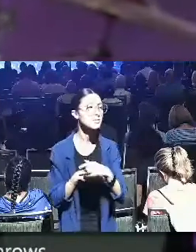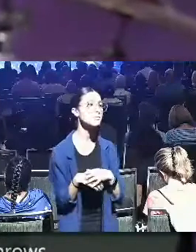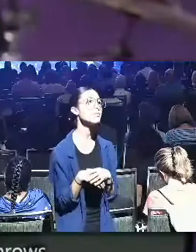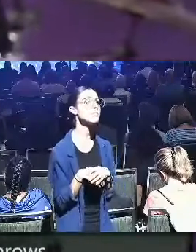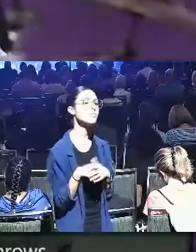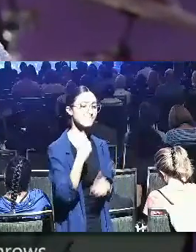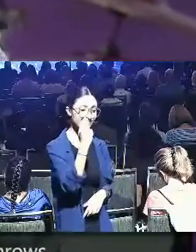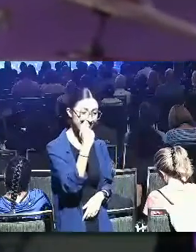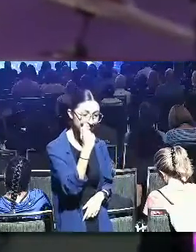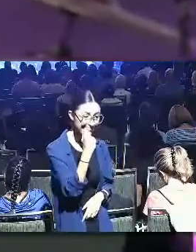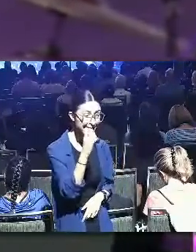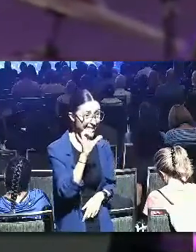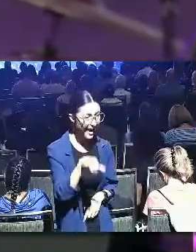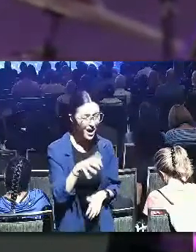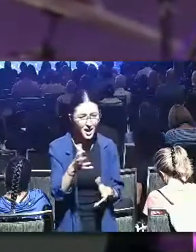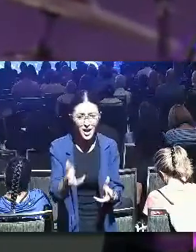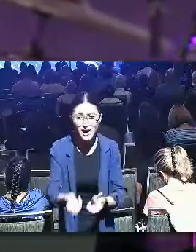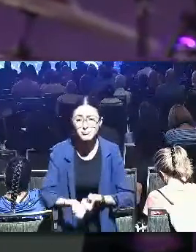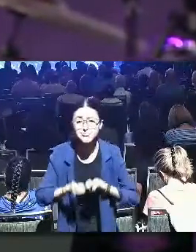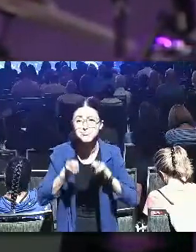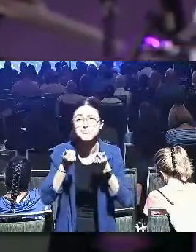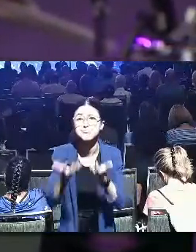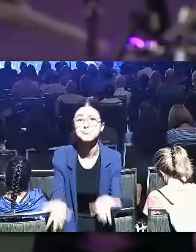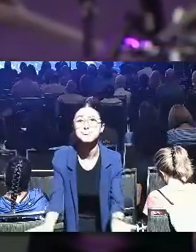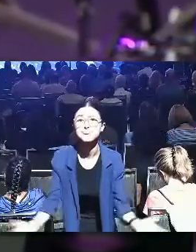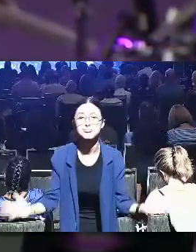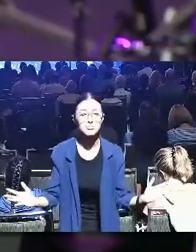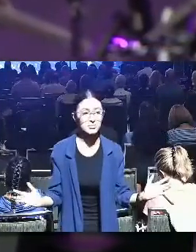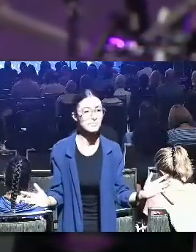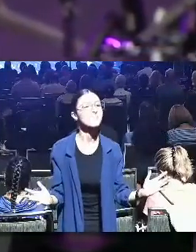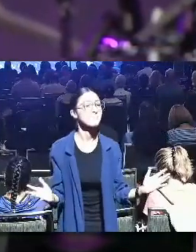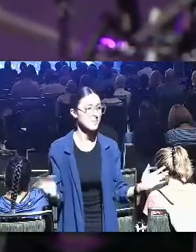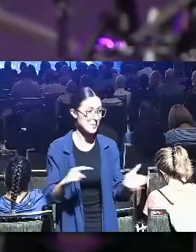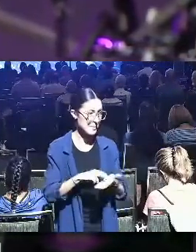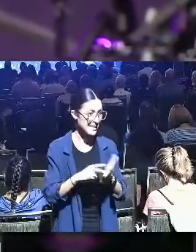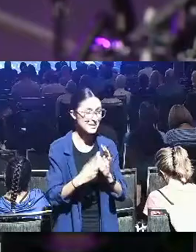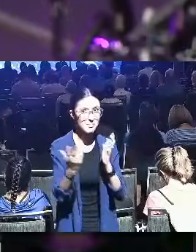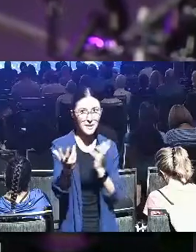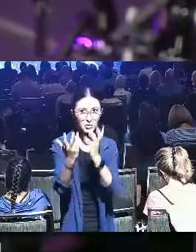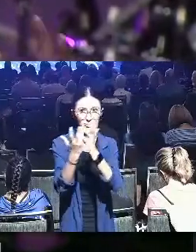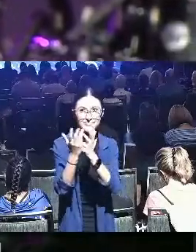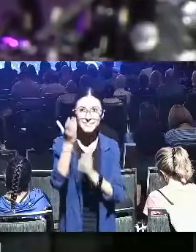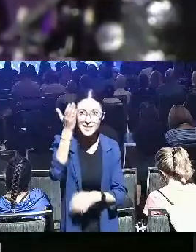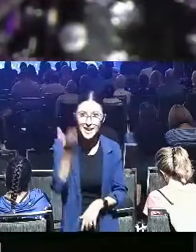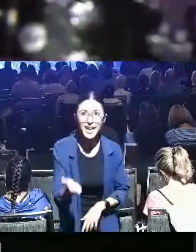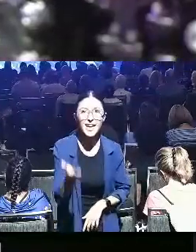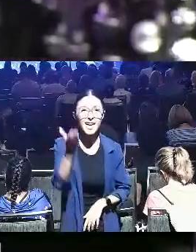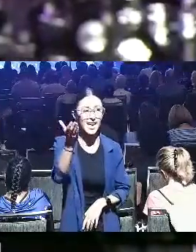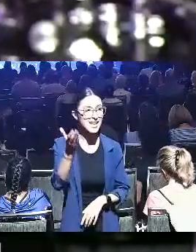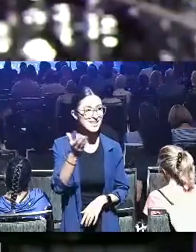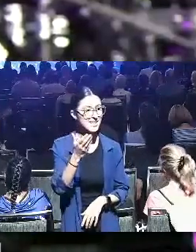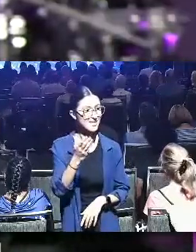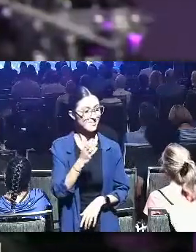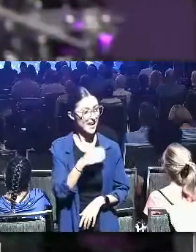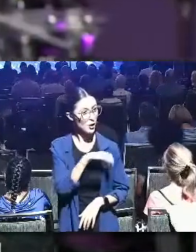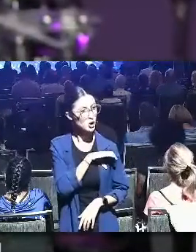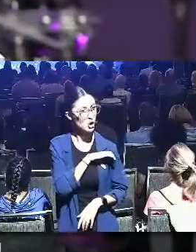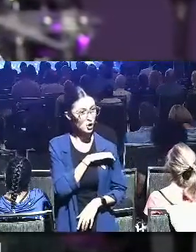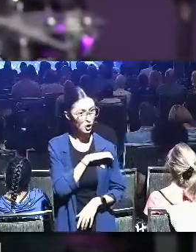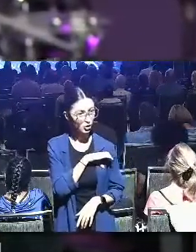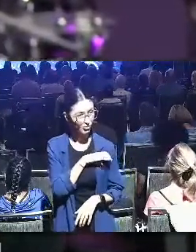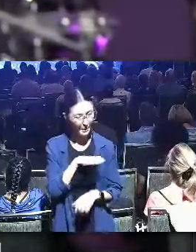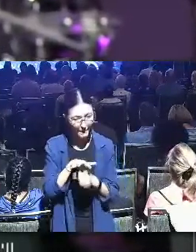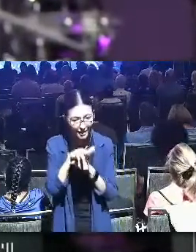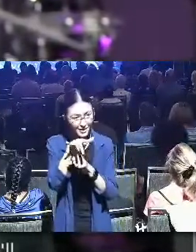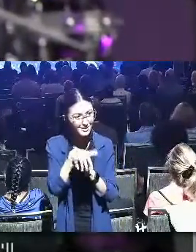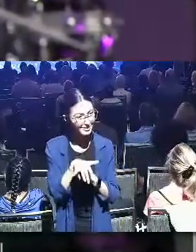the abundant faithfulness of an abundant God, brothers and sisters. You know, I think we gotta understand we'll never grasp the